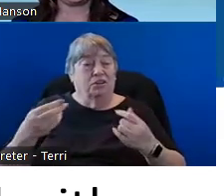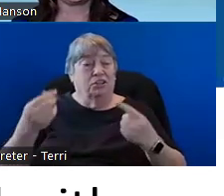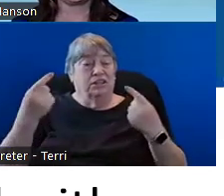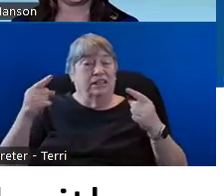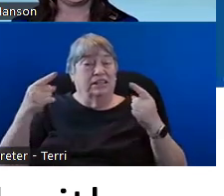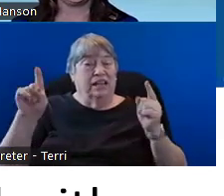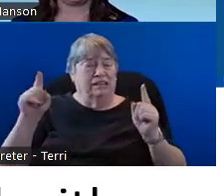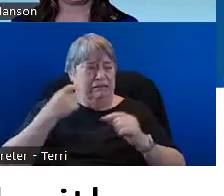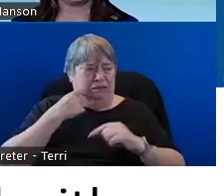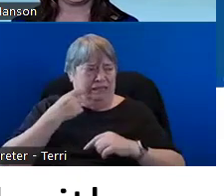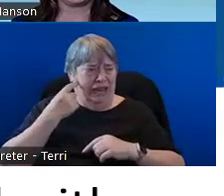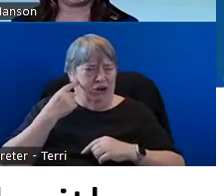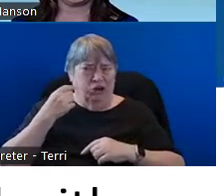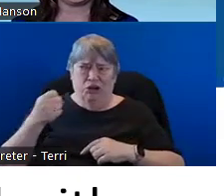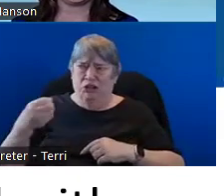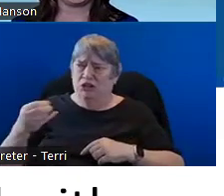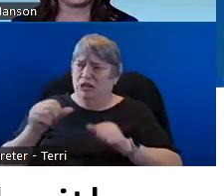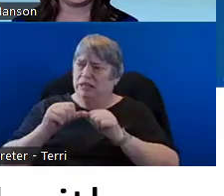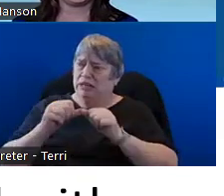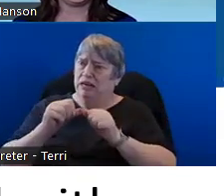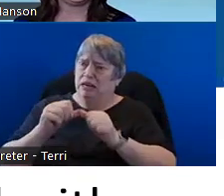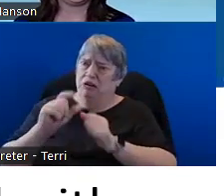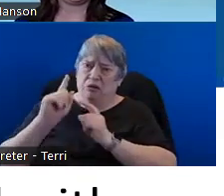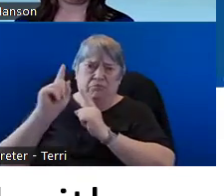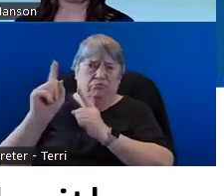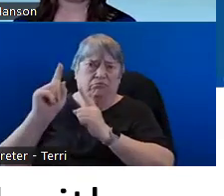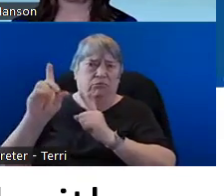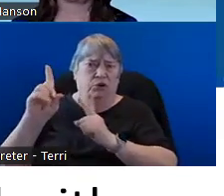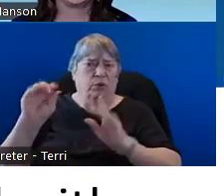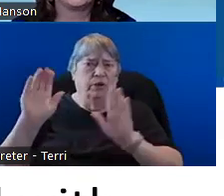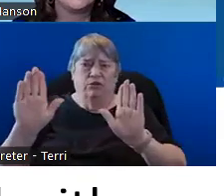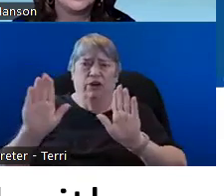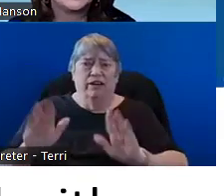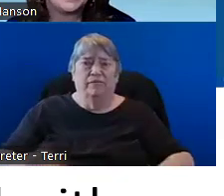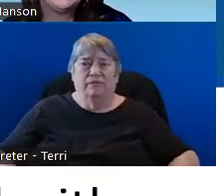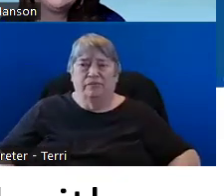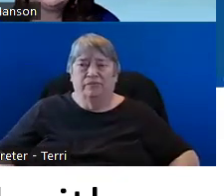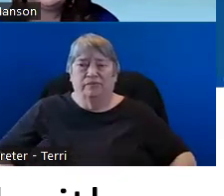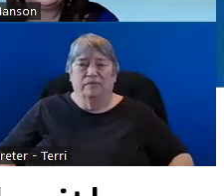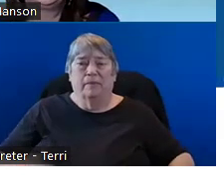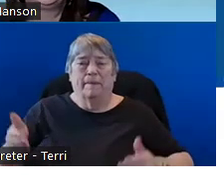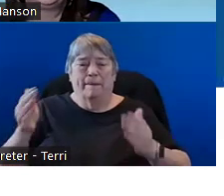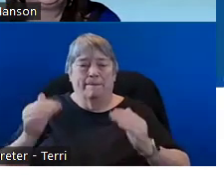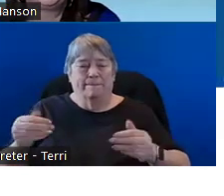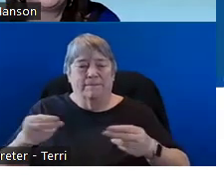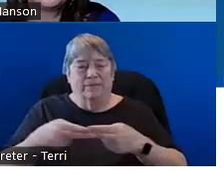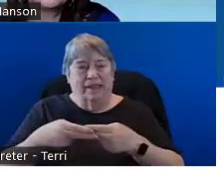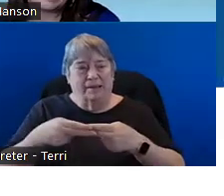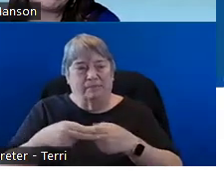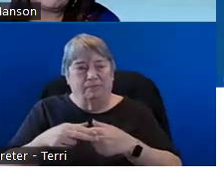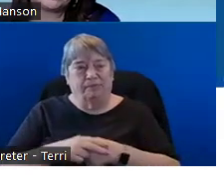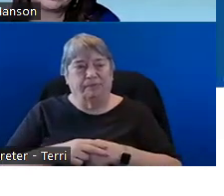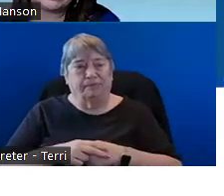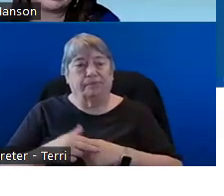she was continuing to work in her most recent job and has done really well there. So next slide.